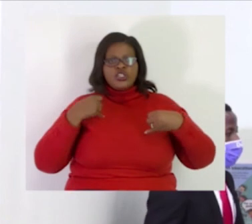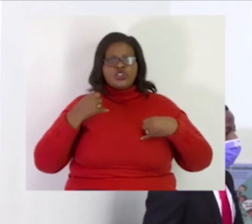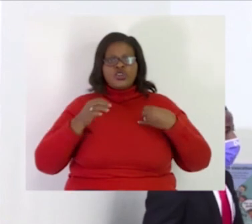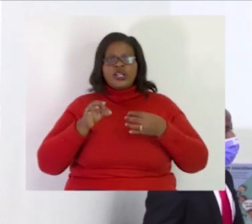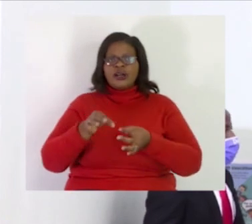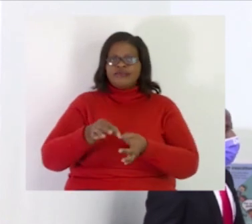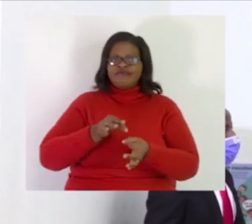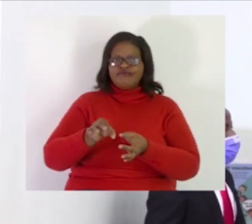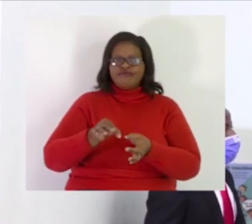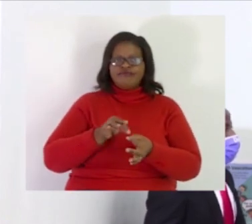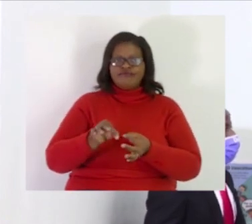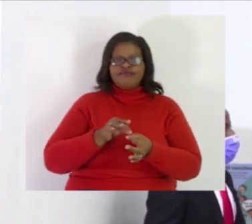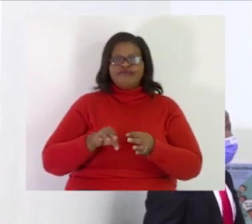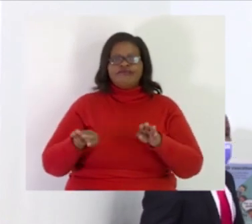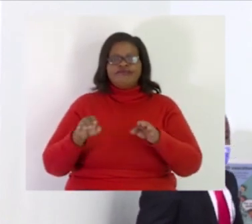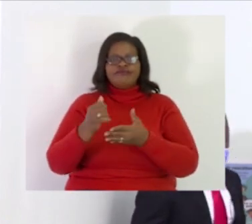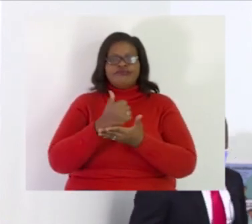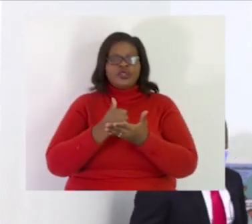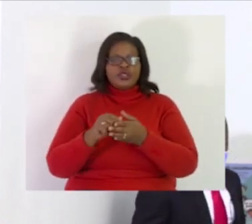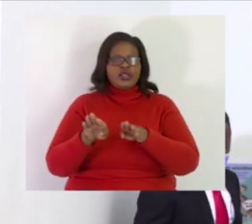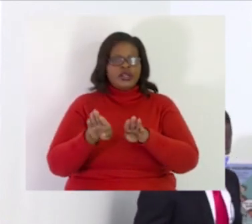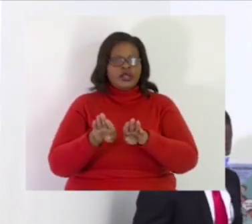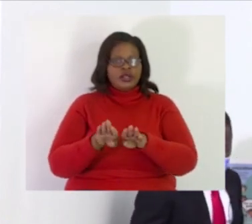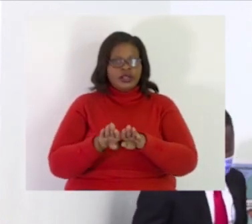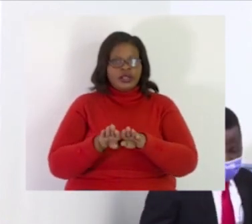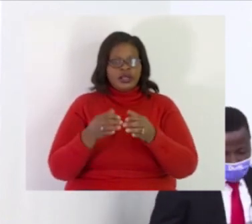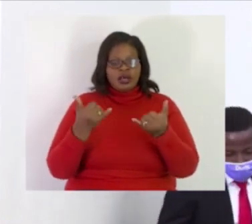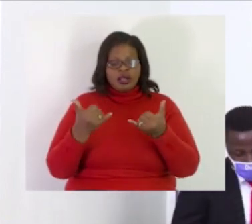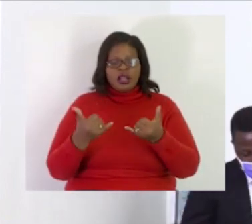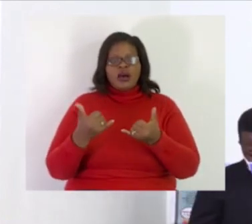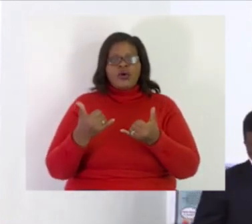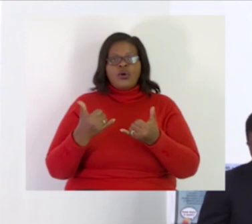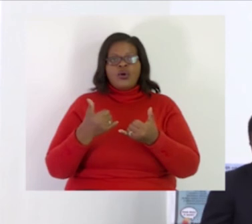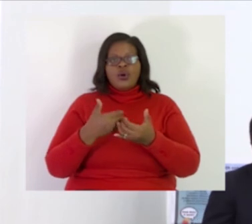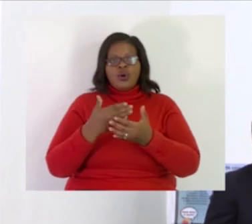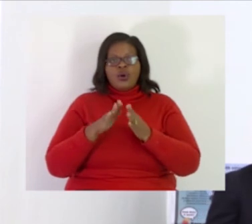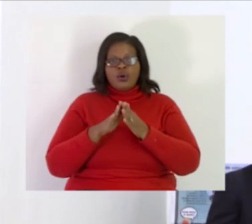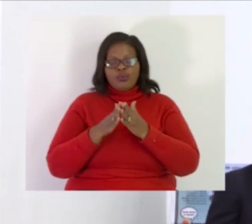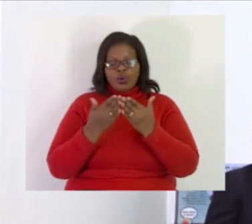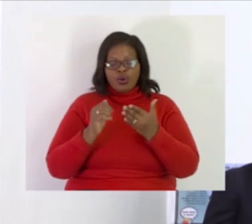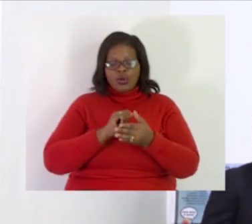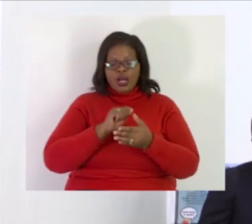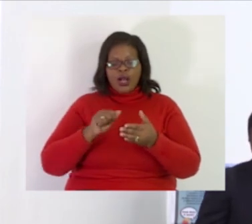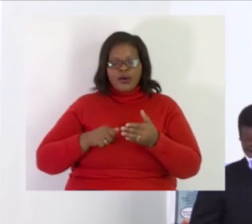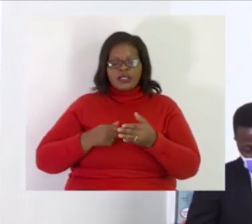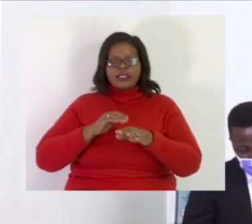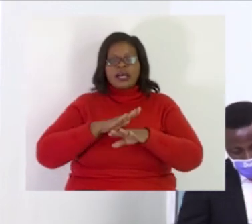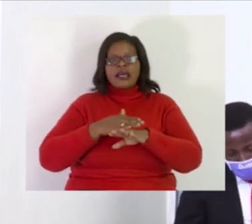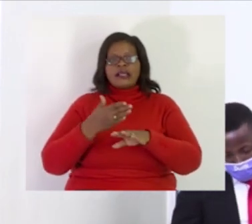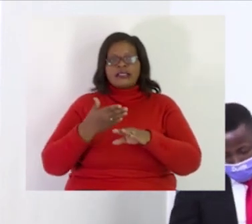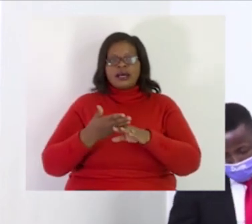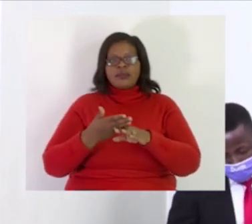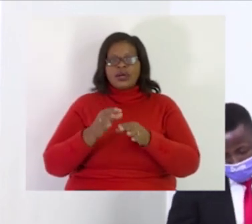explanation. Now we need to go back to our worksheet in our book, in our booklet, so that I